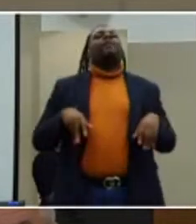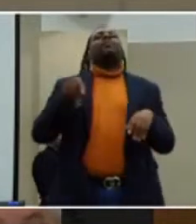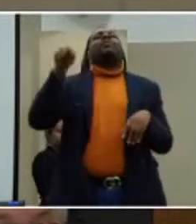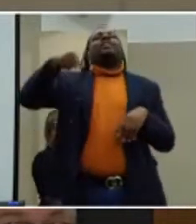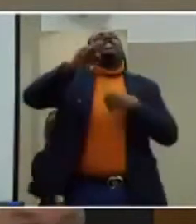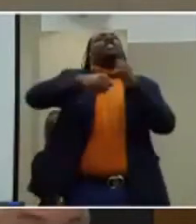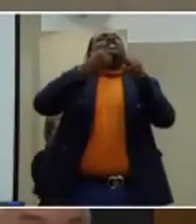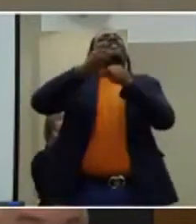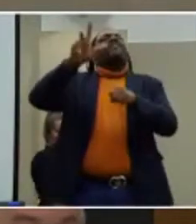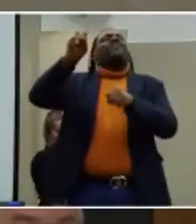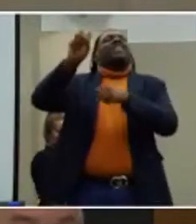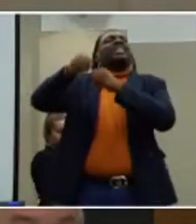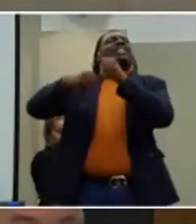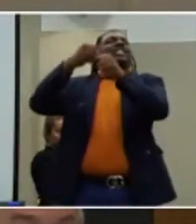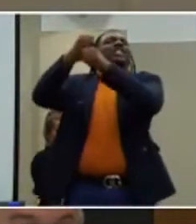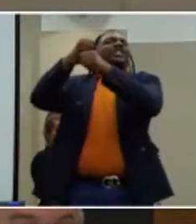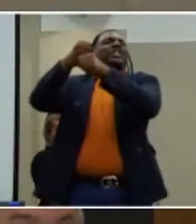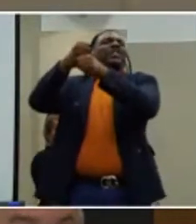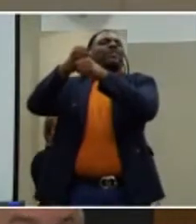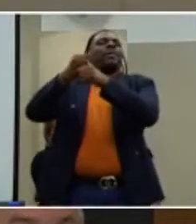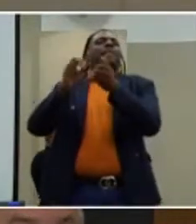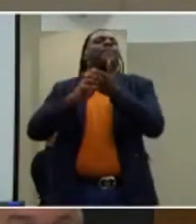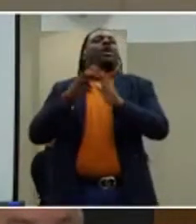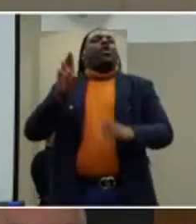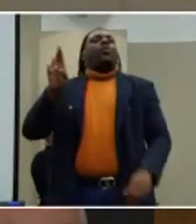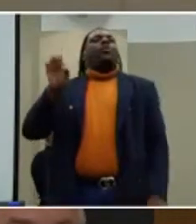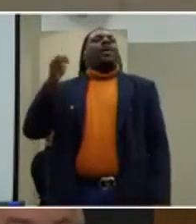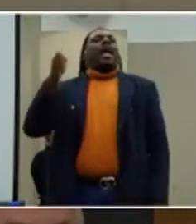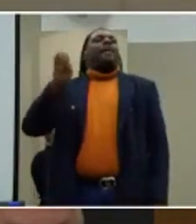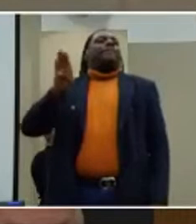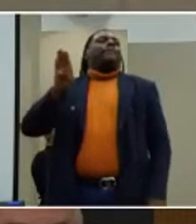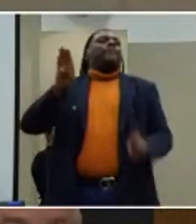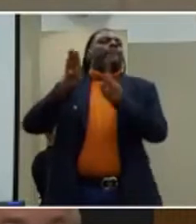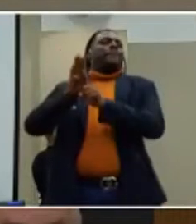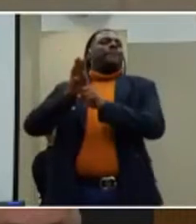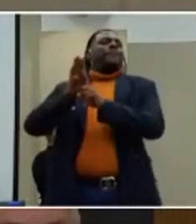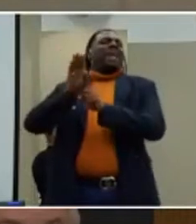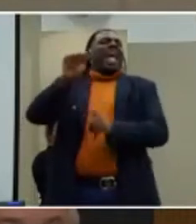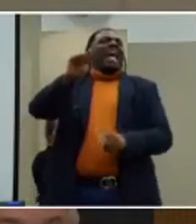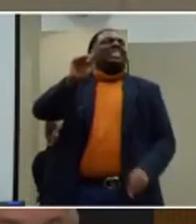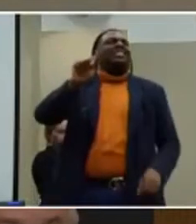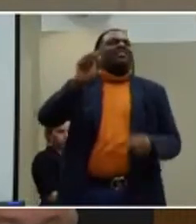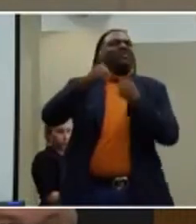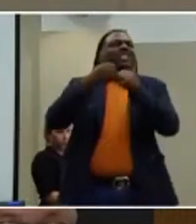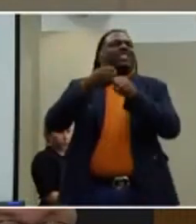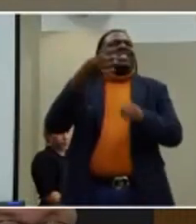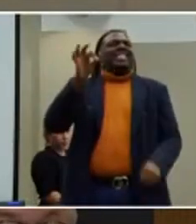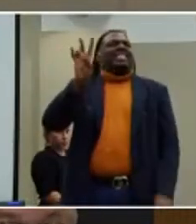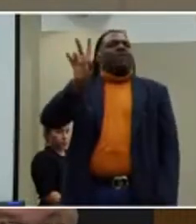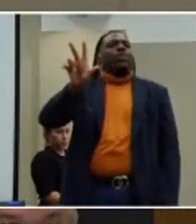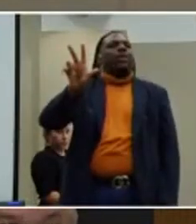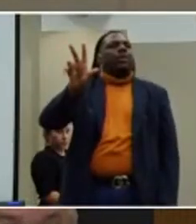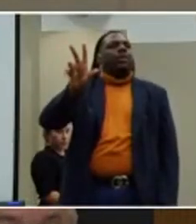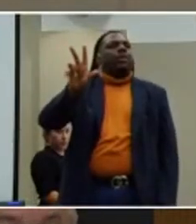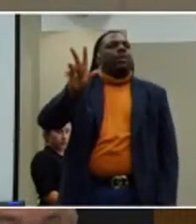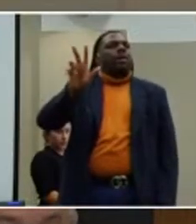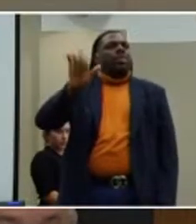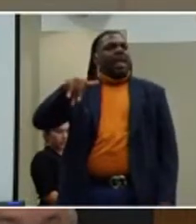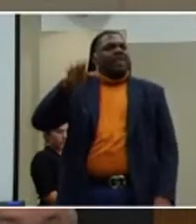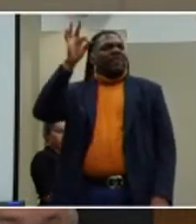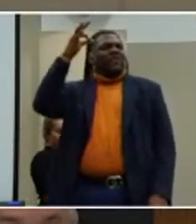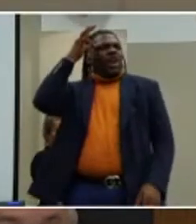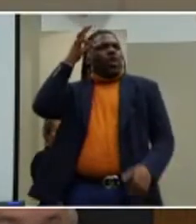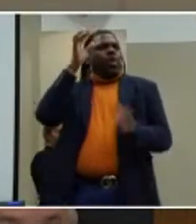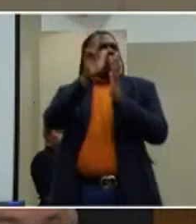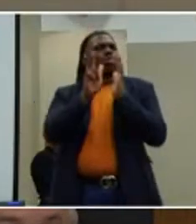the 50th anniversary of the Rehabilitation Act of 1973. And while the Rehabilitation Act of the federal law that